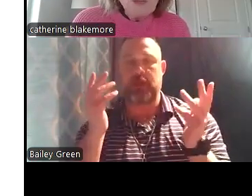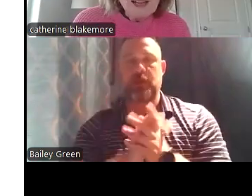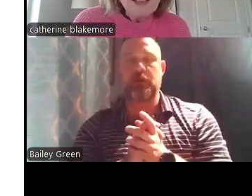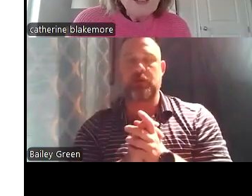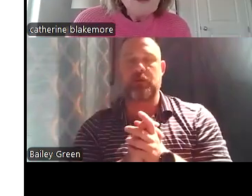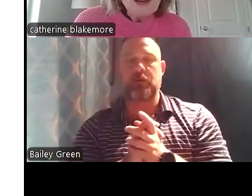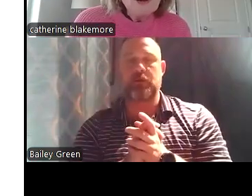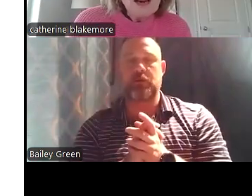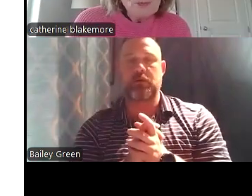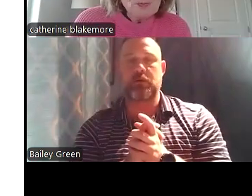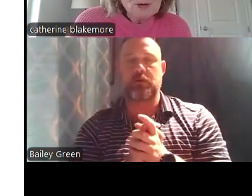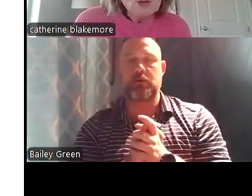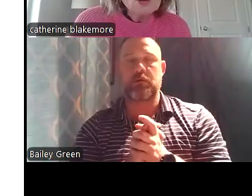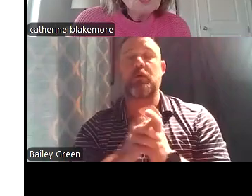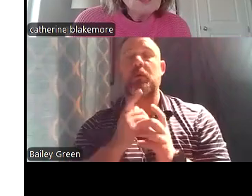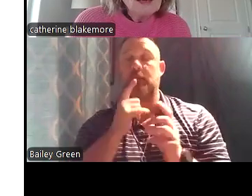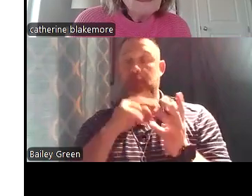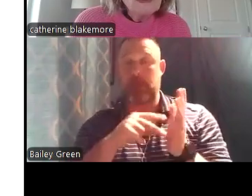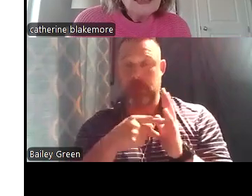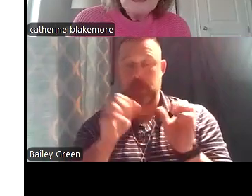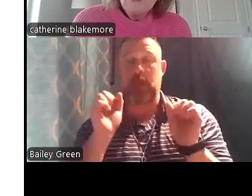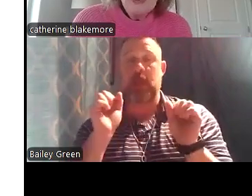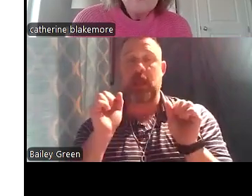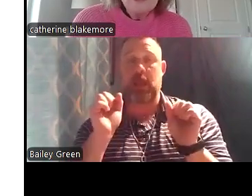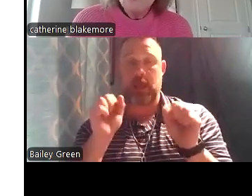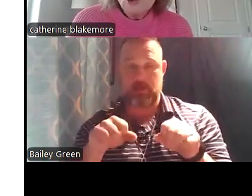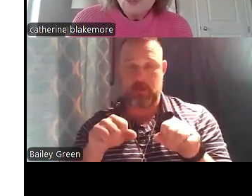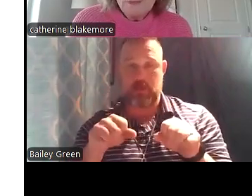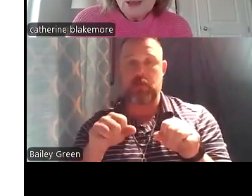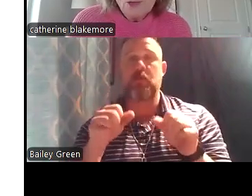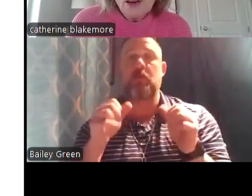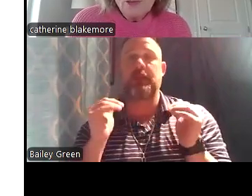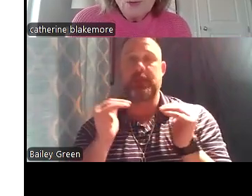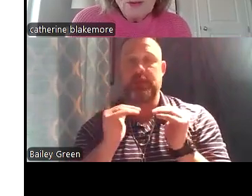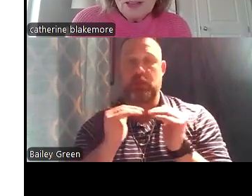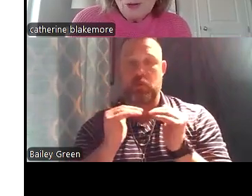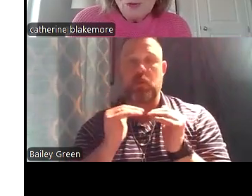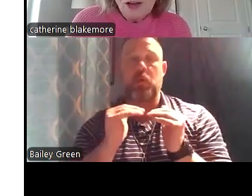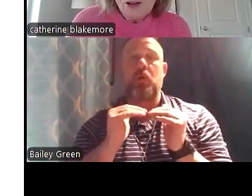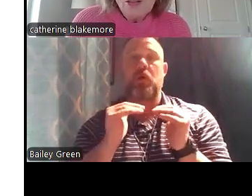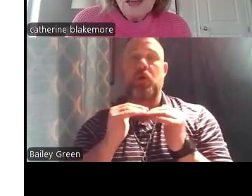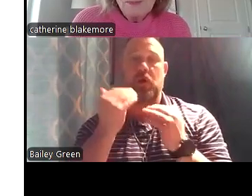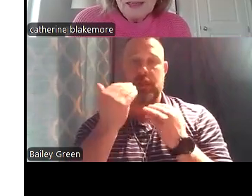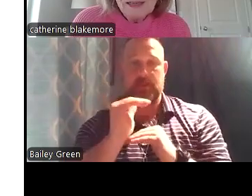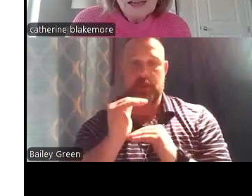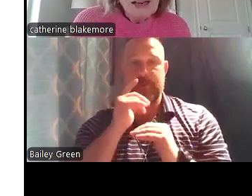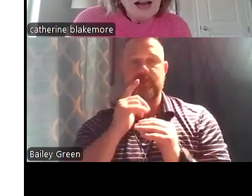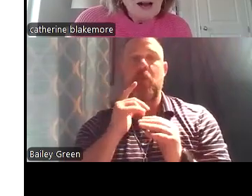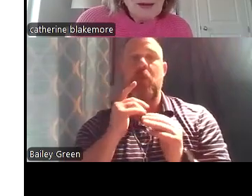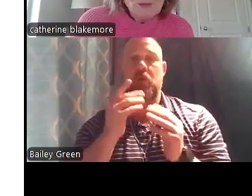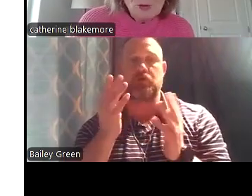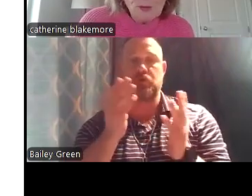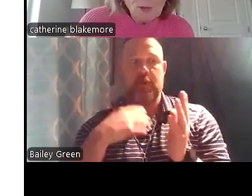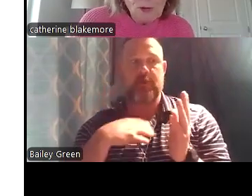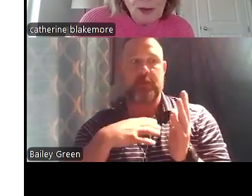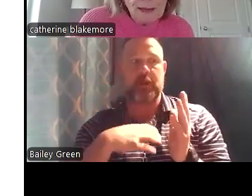also meant that we are able to now have equal term limits for everyone that's serving on the committee.